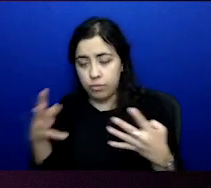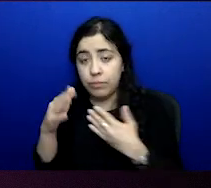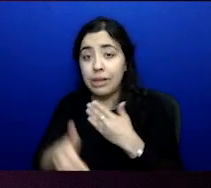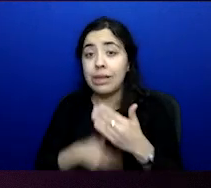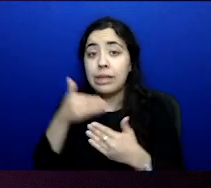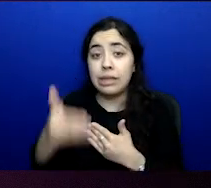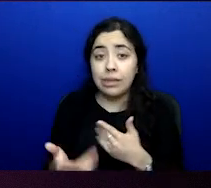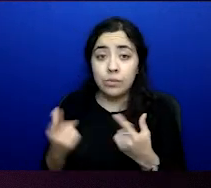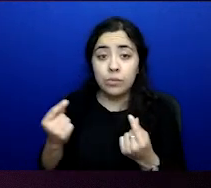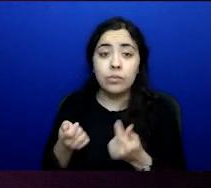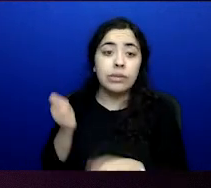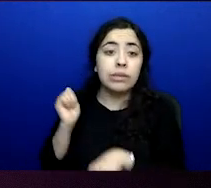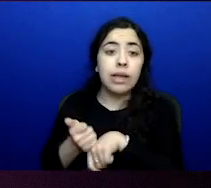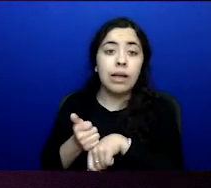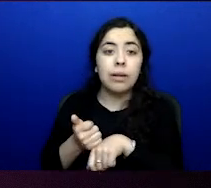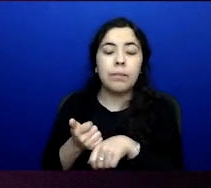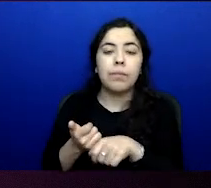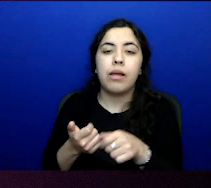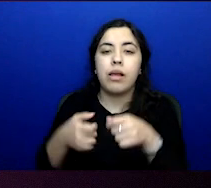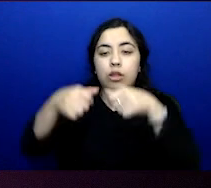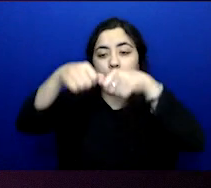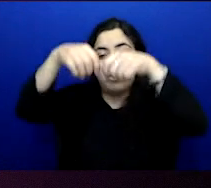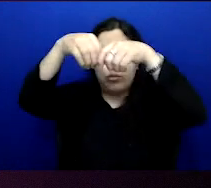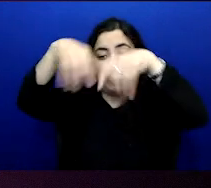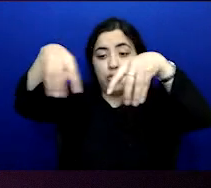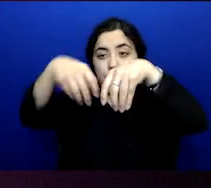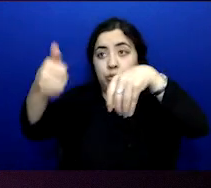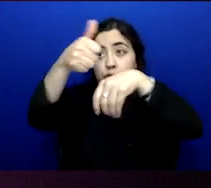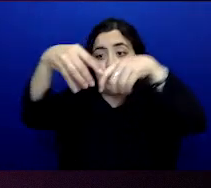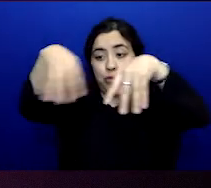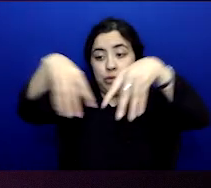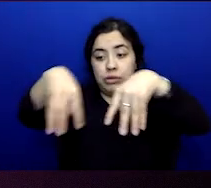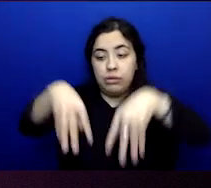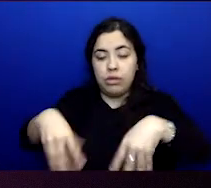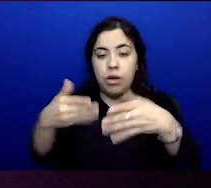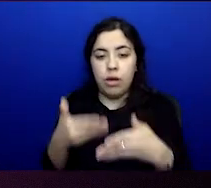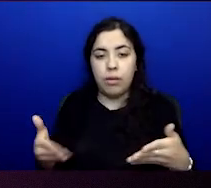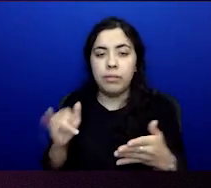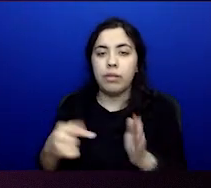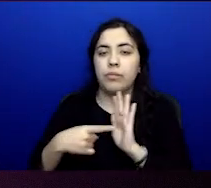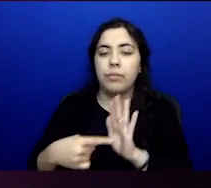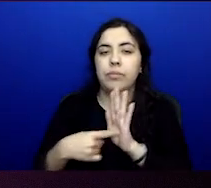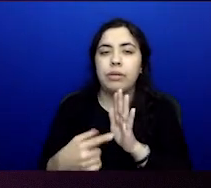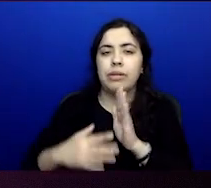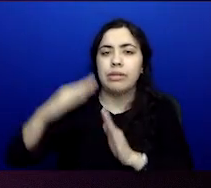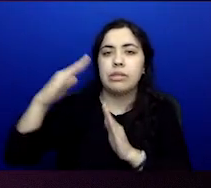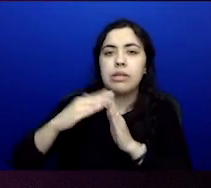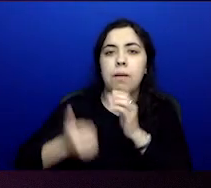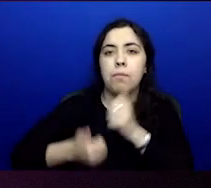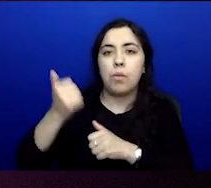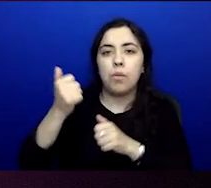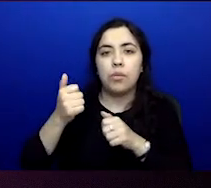that we will construct a main tree object that will represent the main, like,